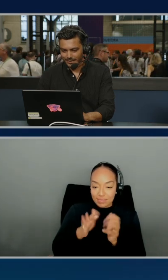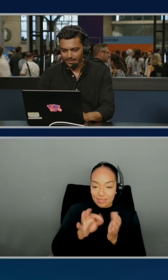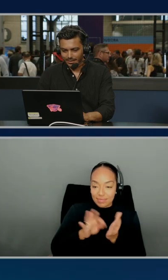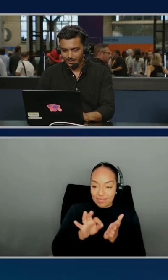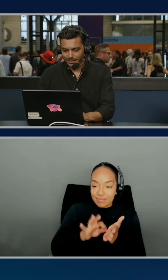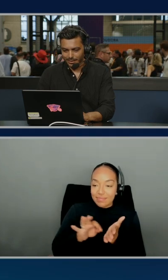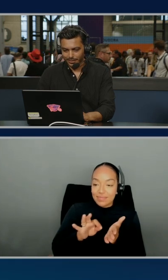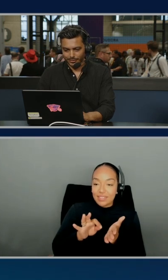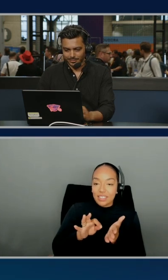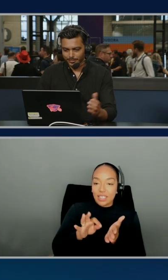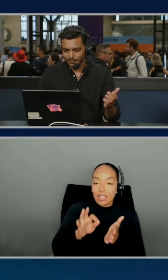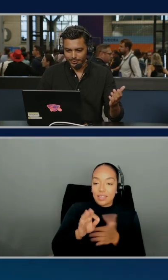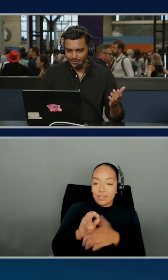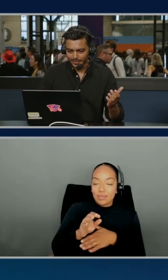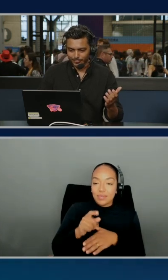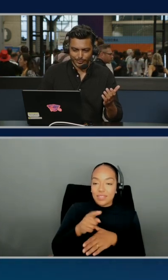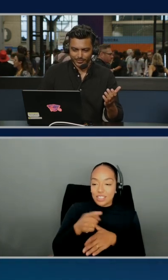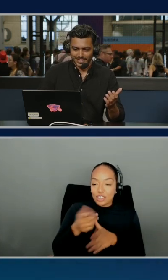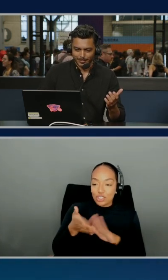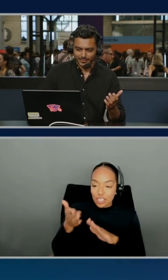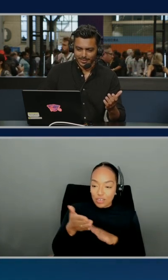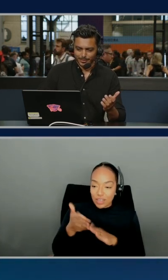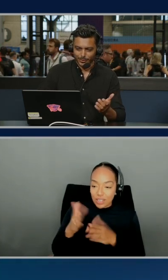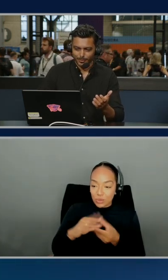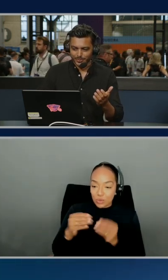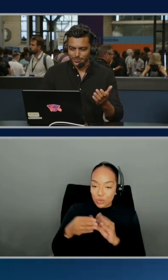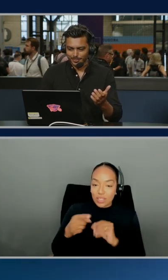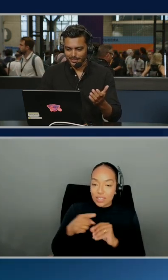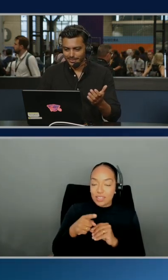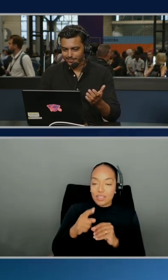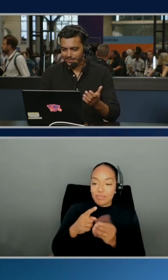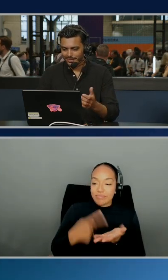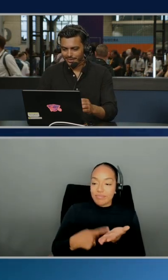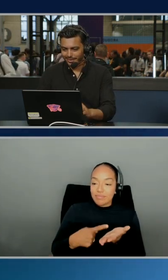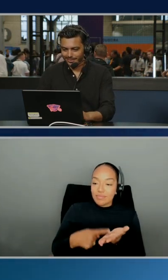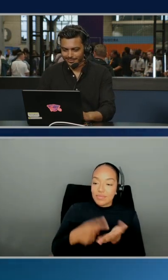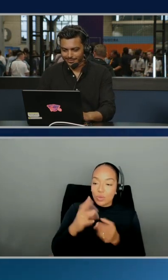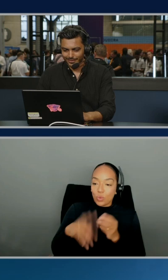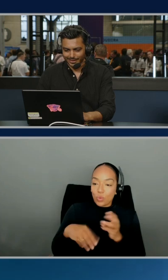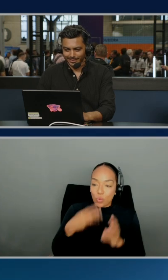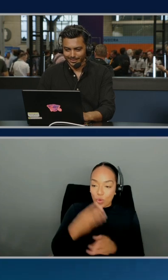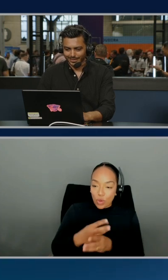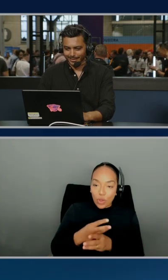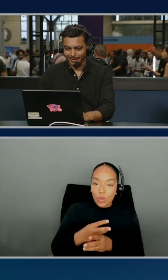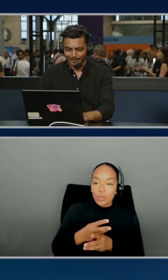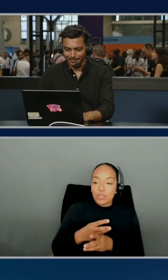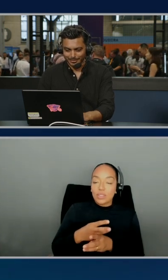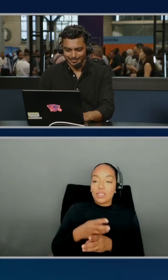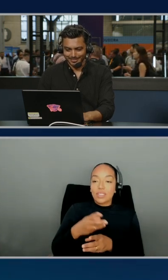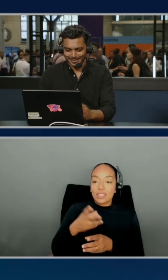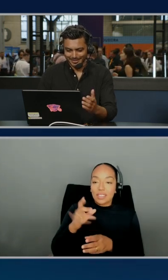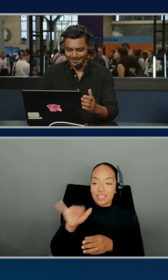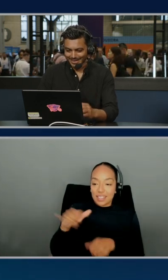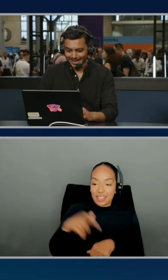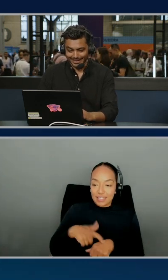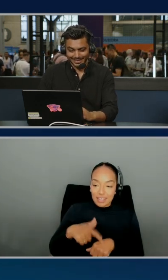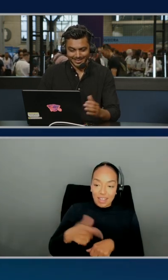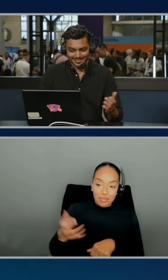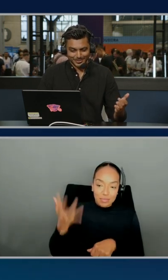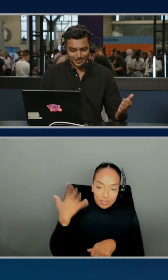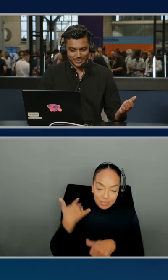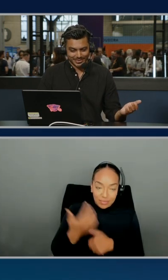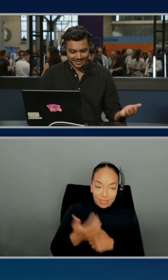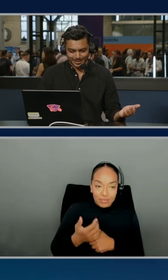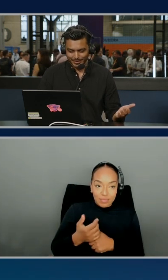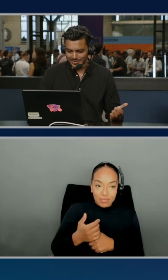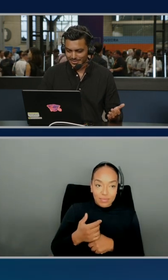story. It talks about the world was captivated by Comet Shoemaker Levi 9 colliding. I don't know. And then I asked